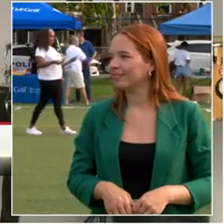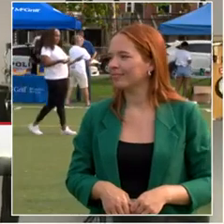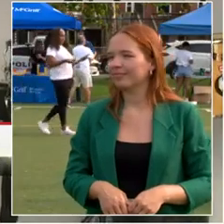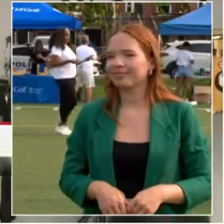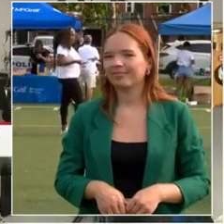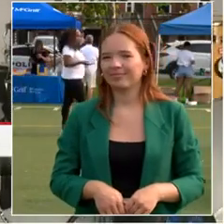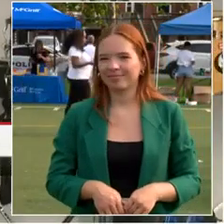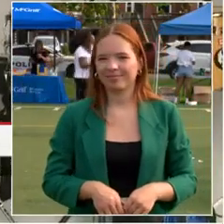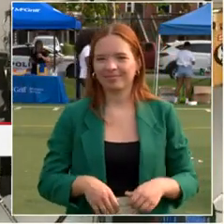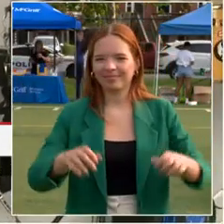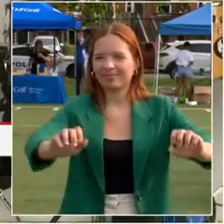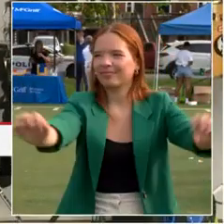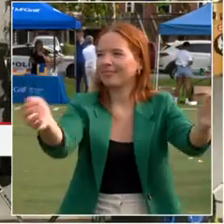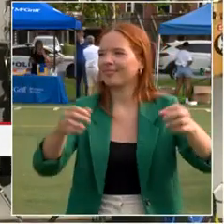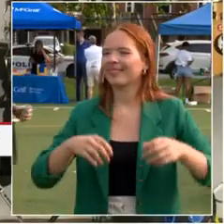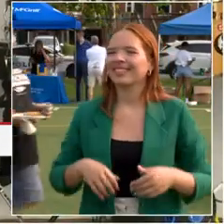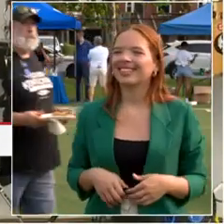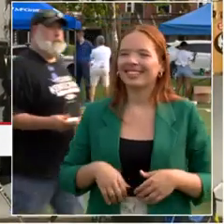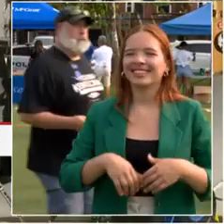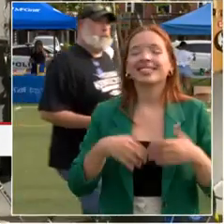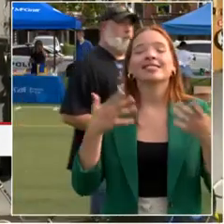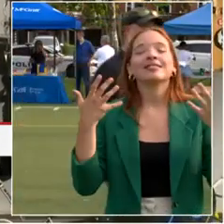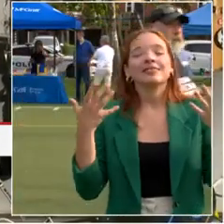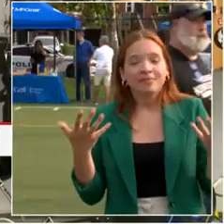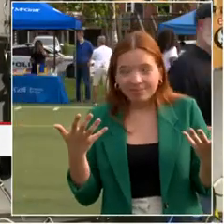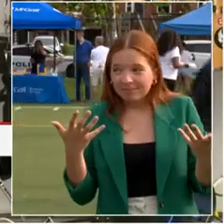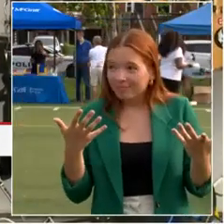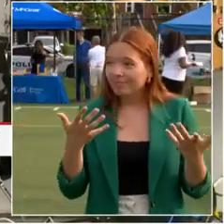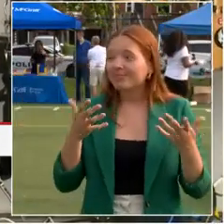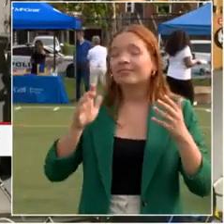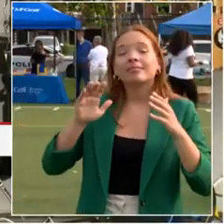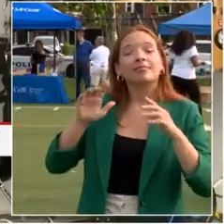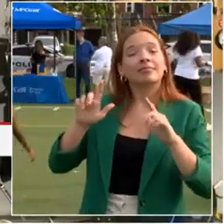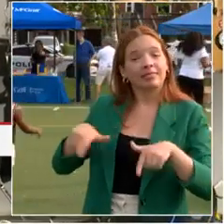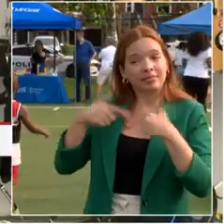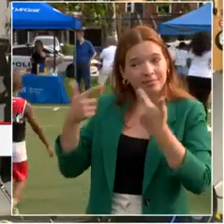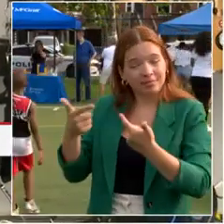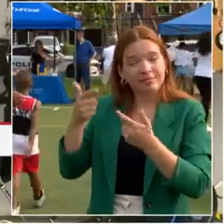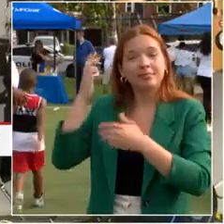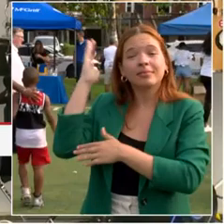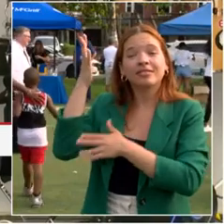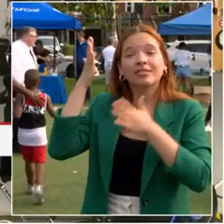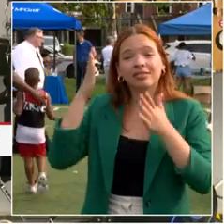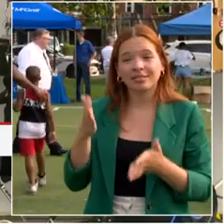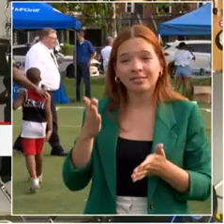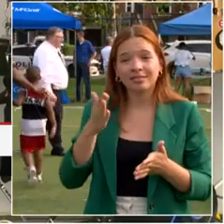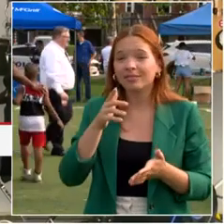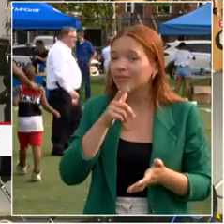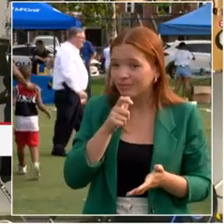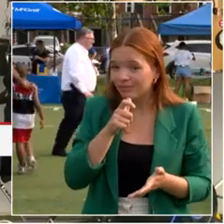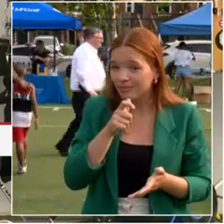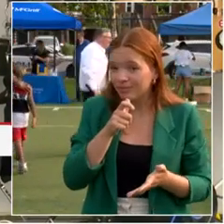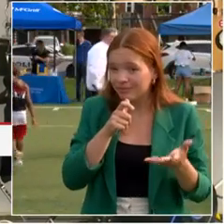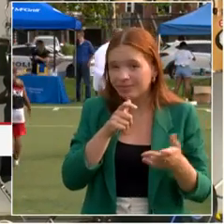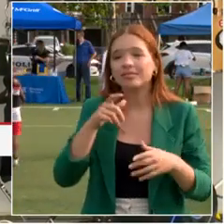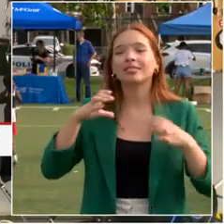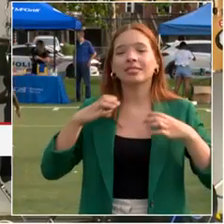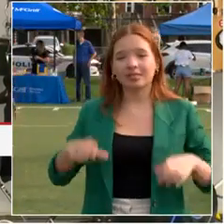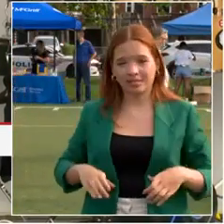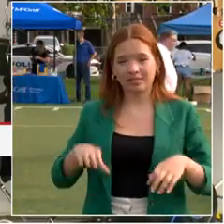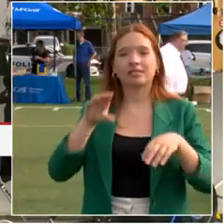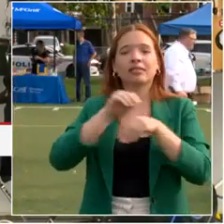Next, we have Ms. Frances Penn, the 5D CAC Chair, and a great partner to the Metropolitan Police Department.